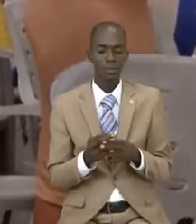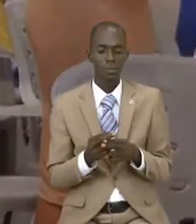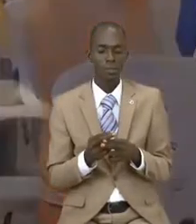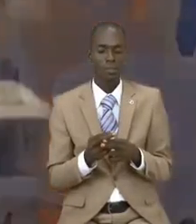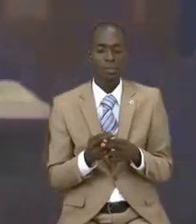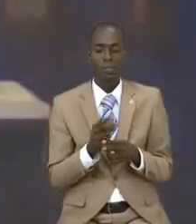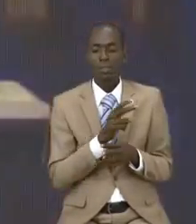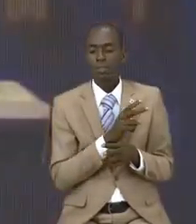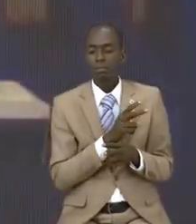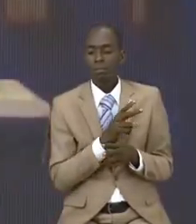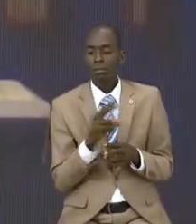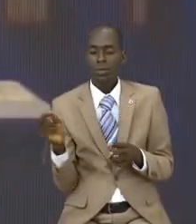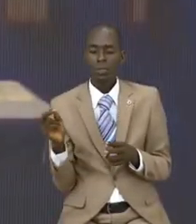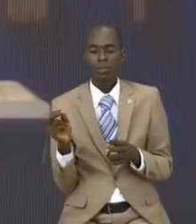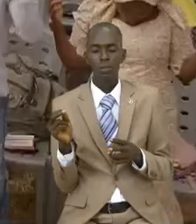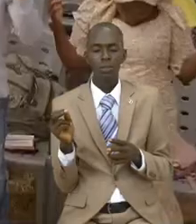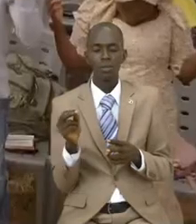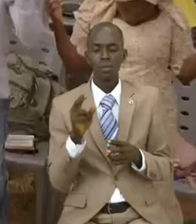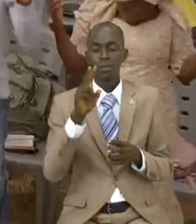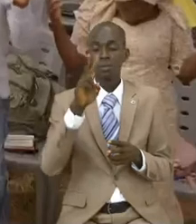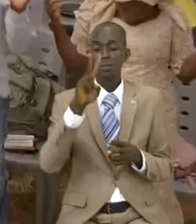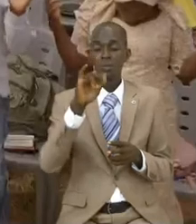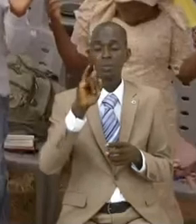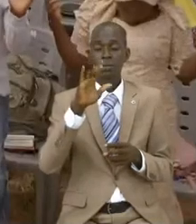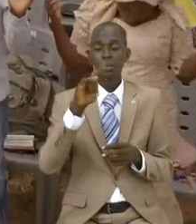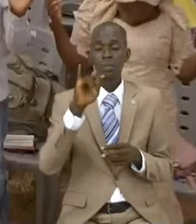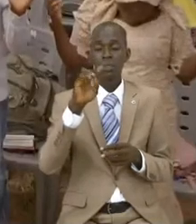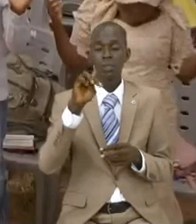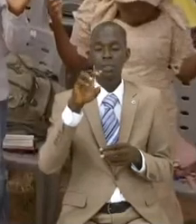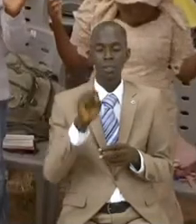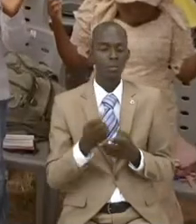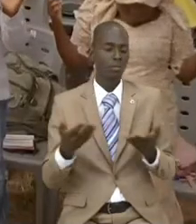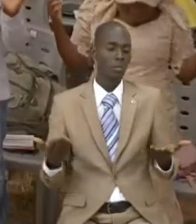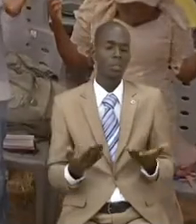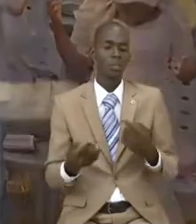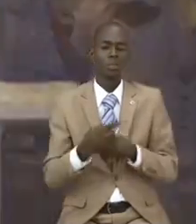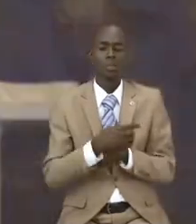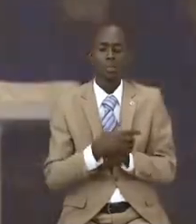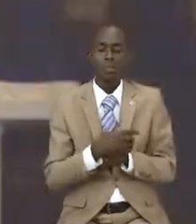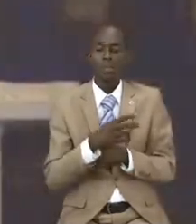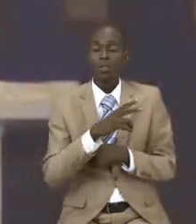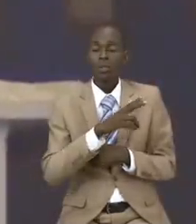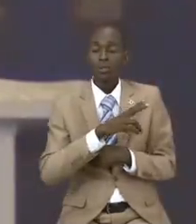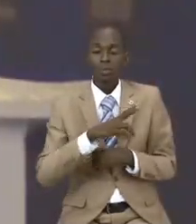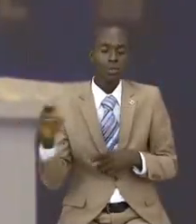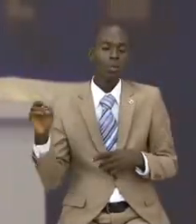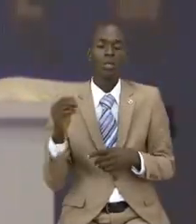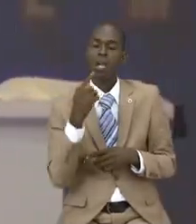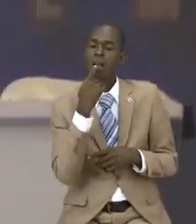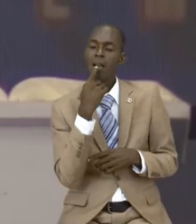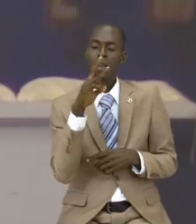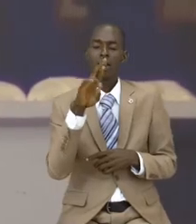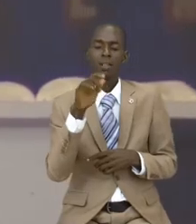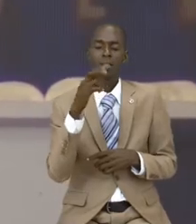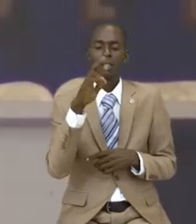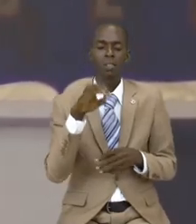No victim here today. No regrets in your life. No more